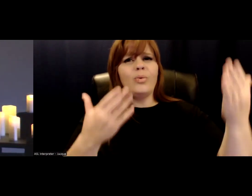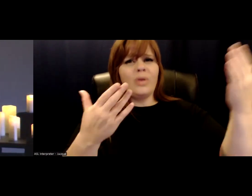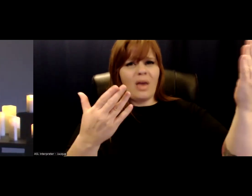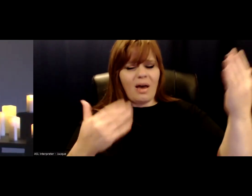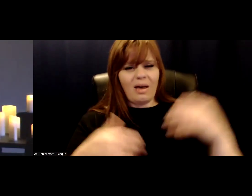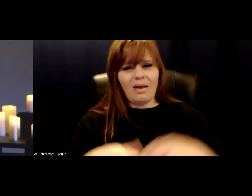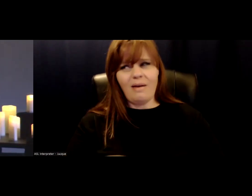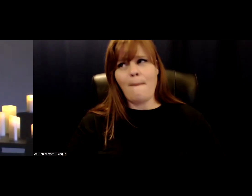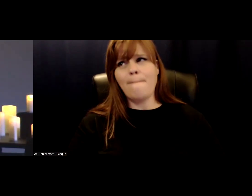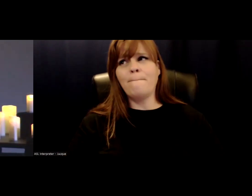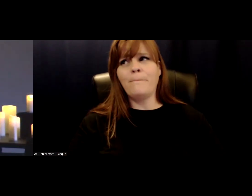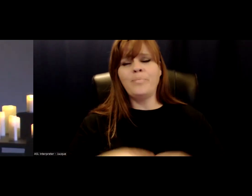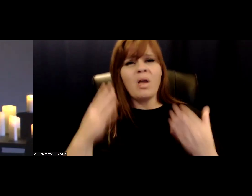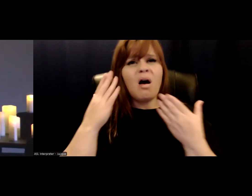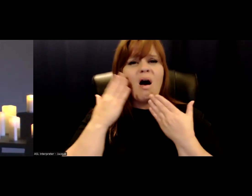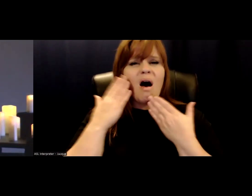hallelujah,